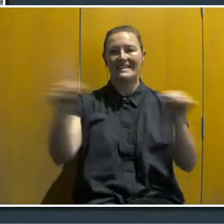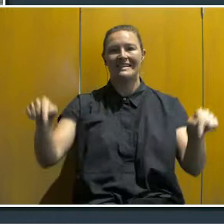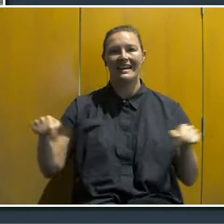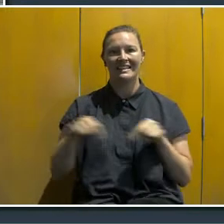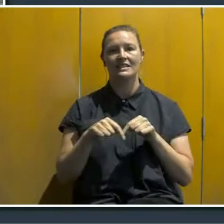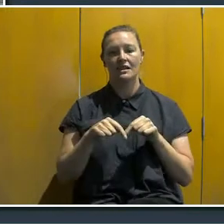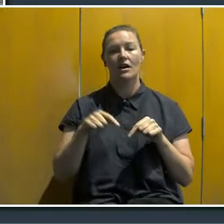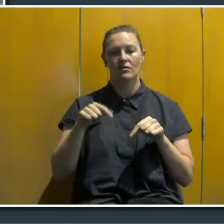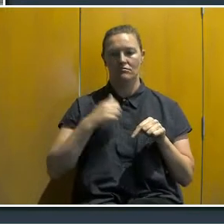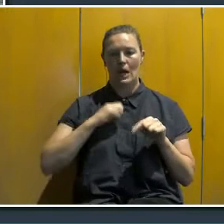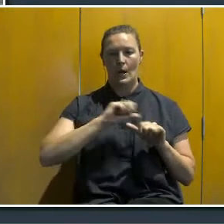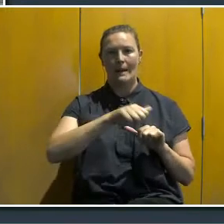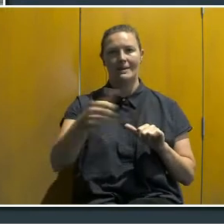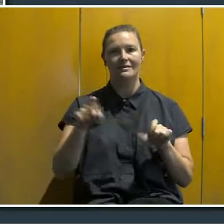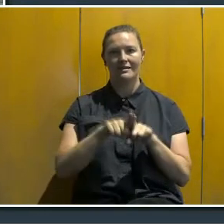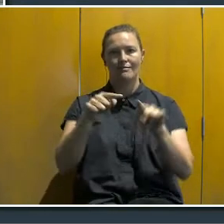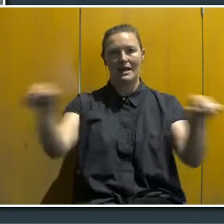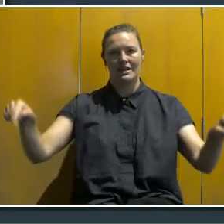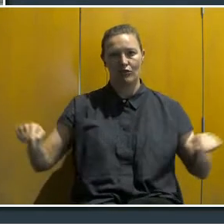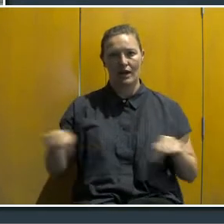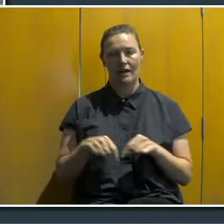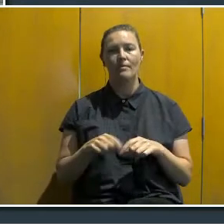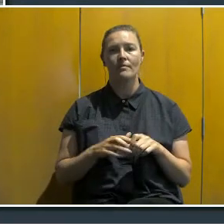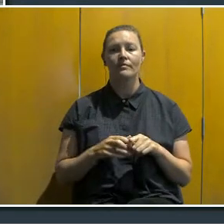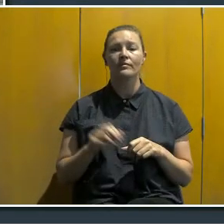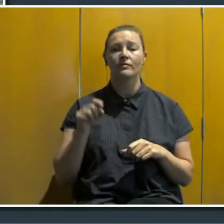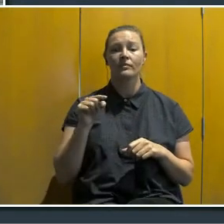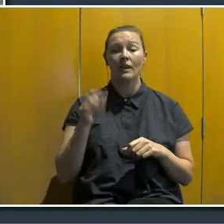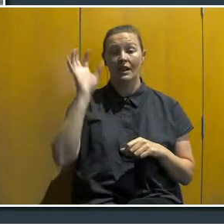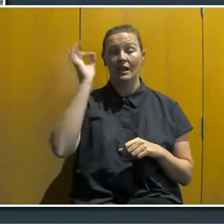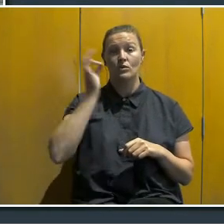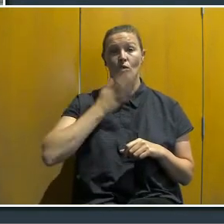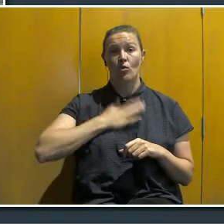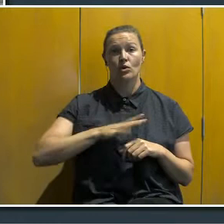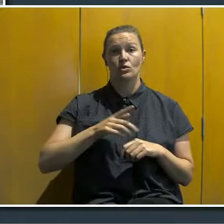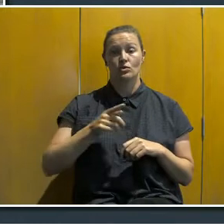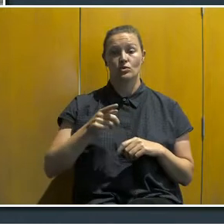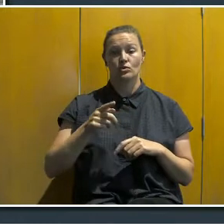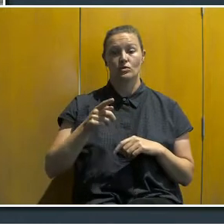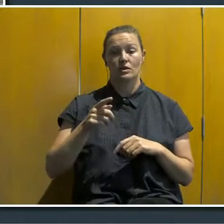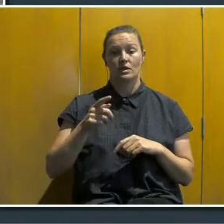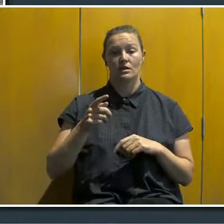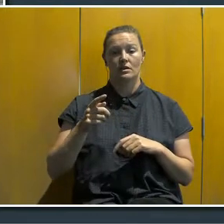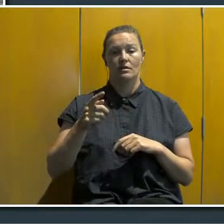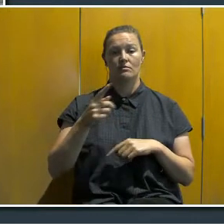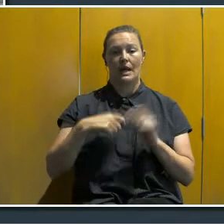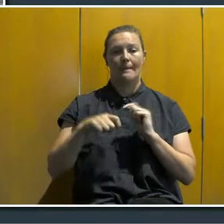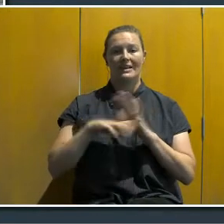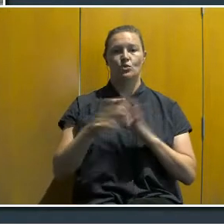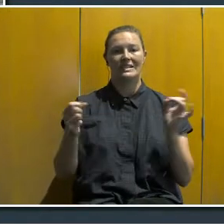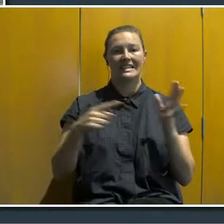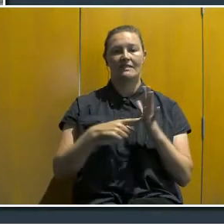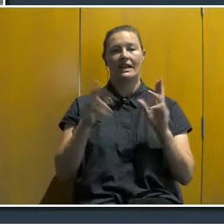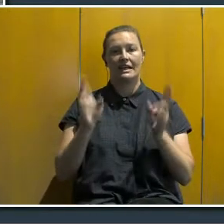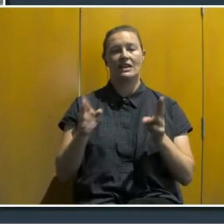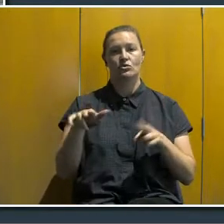sit within the 70 hectares. This is the same area that the council are currently seeking to bring into the significant natural area